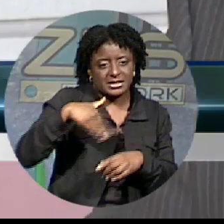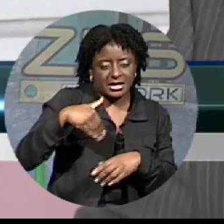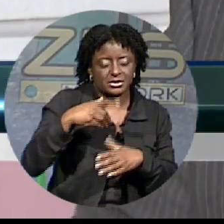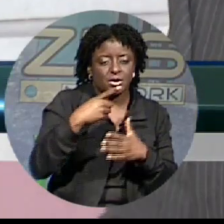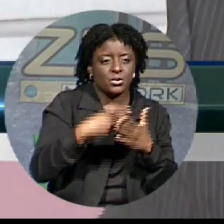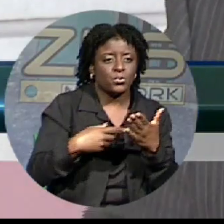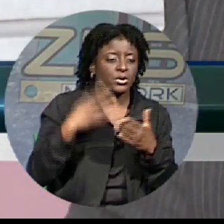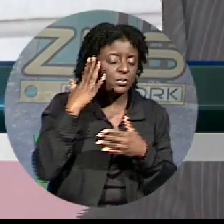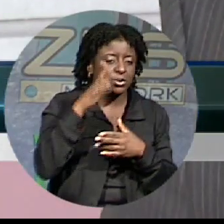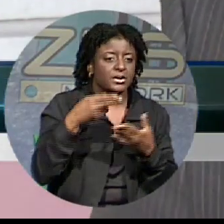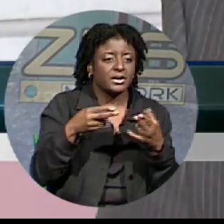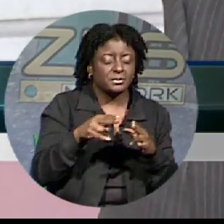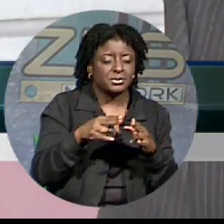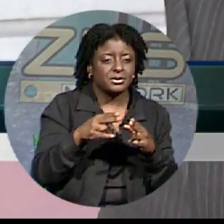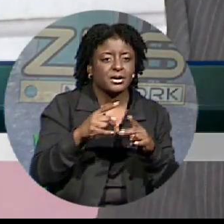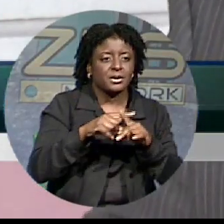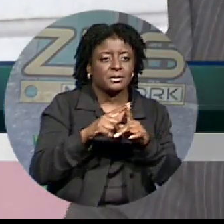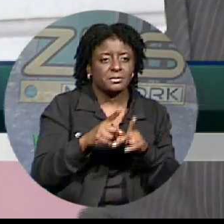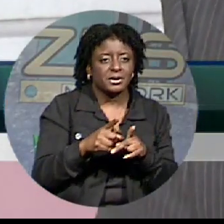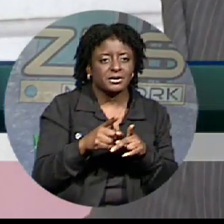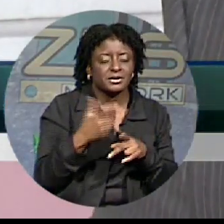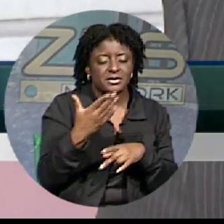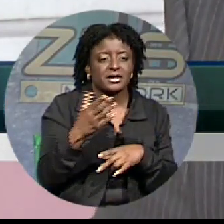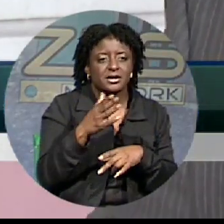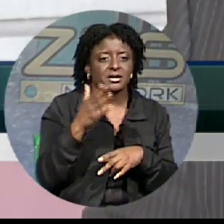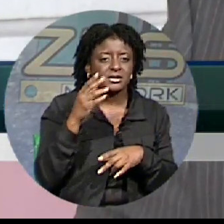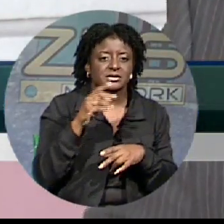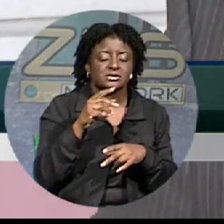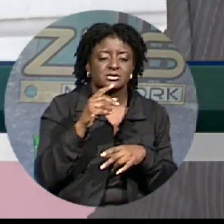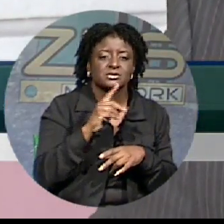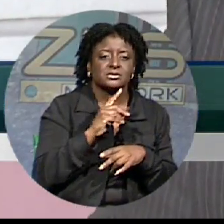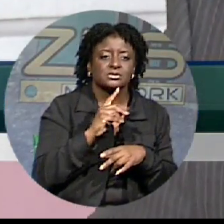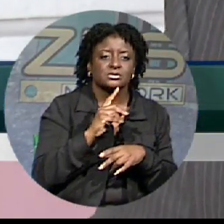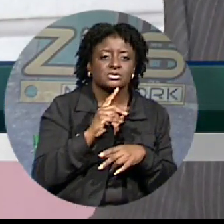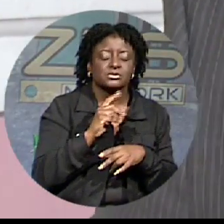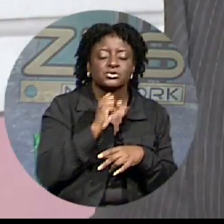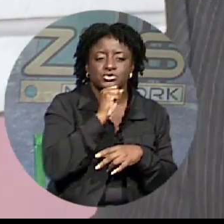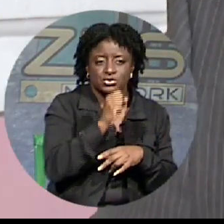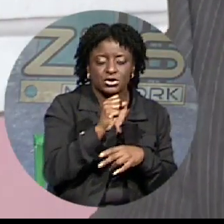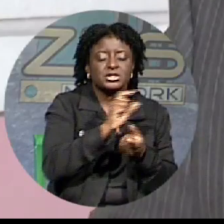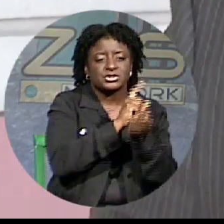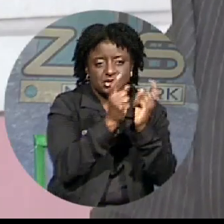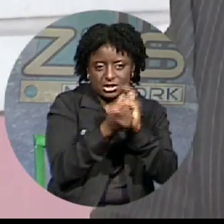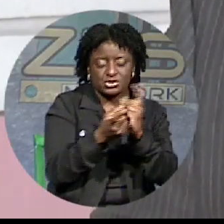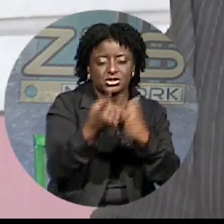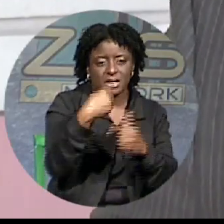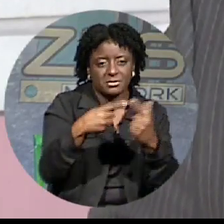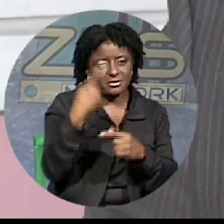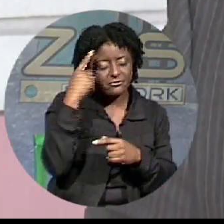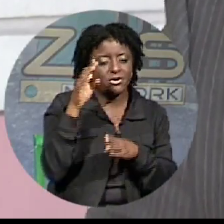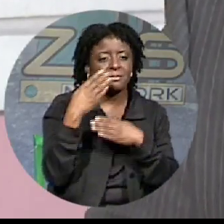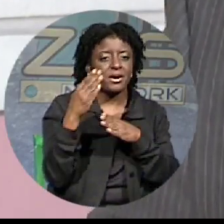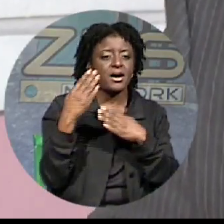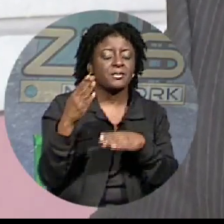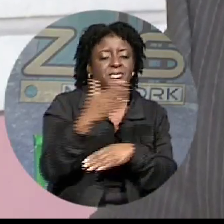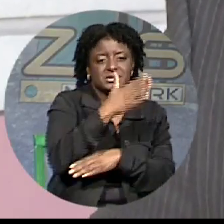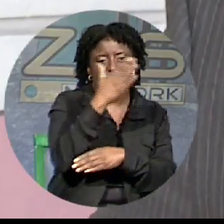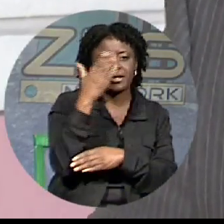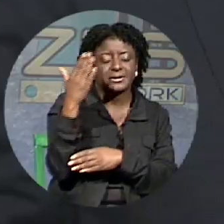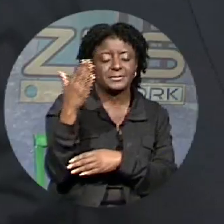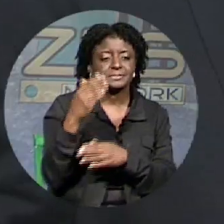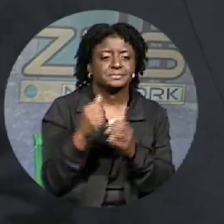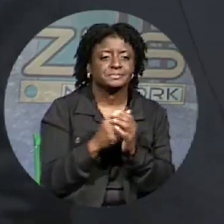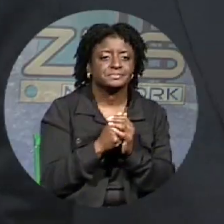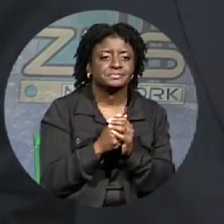sure on all parties' side is that there's definitely change coming to the national flag carrier. Clint Watson, ZNS Network